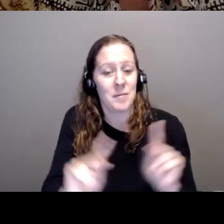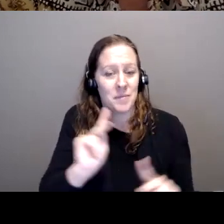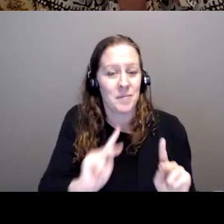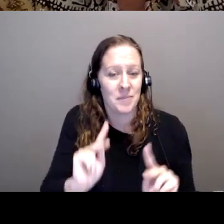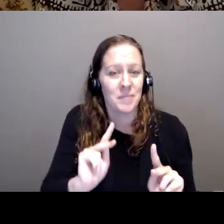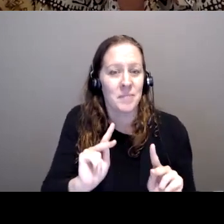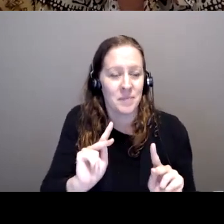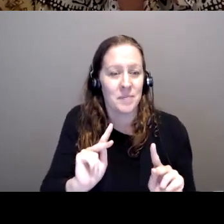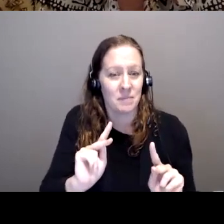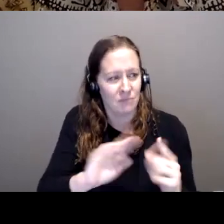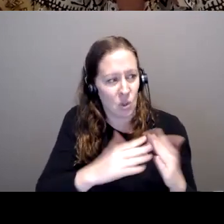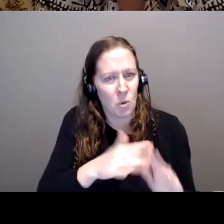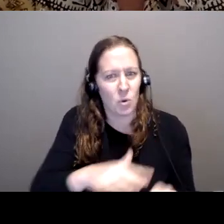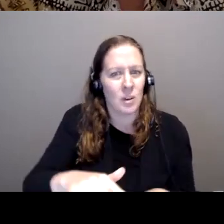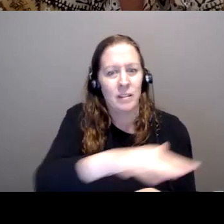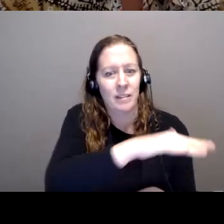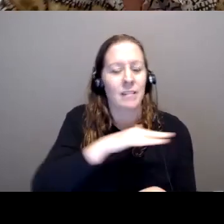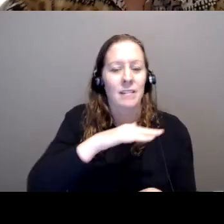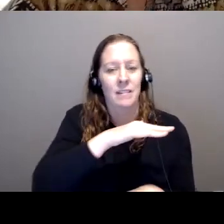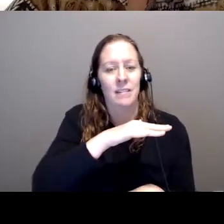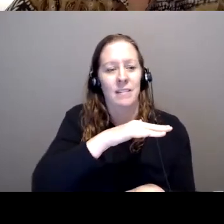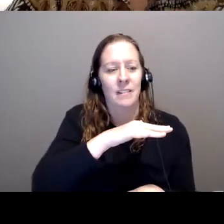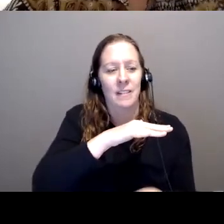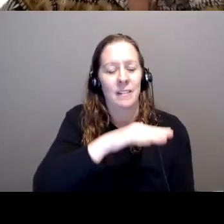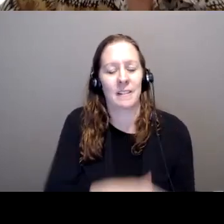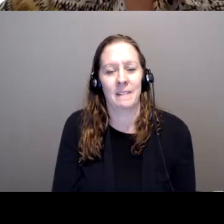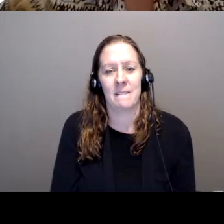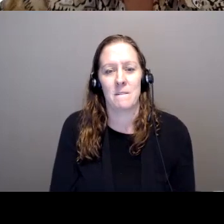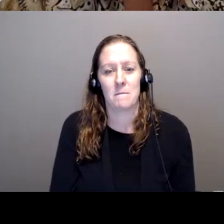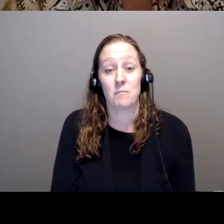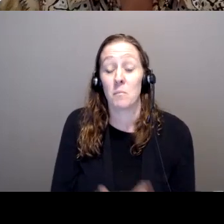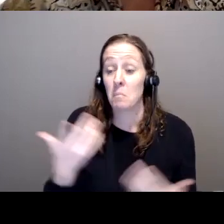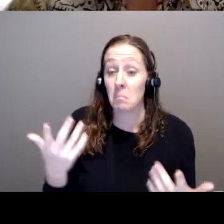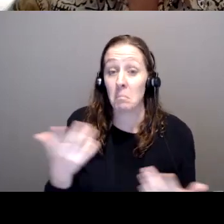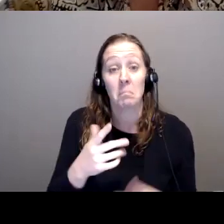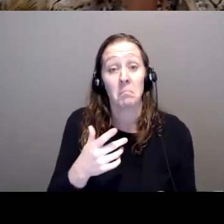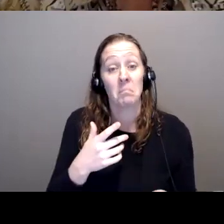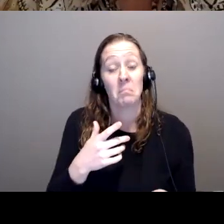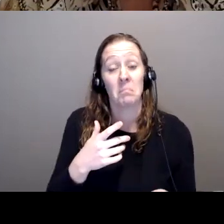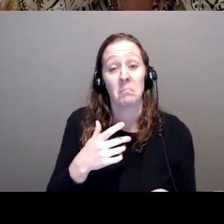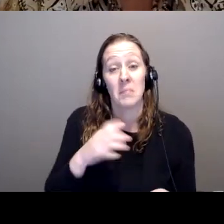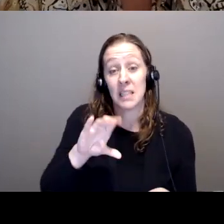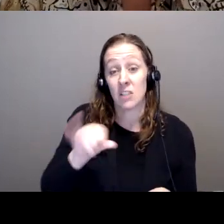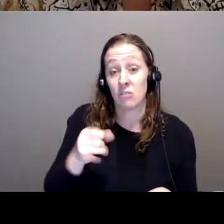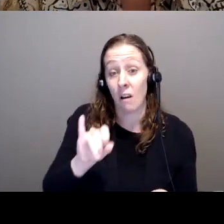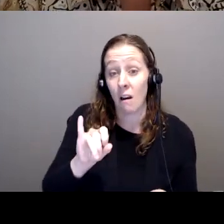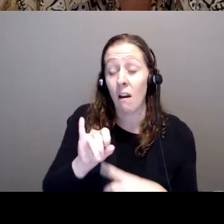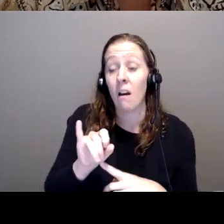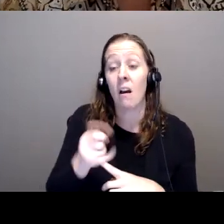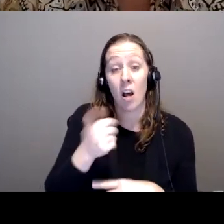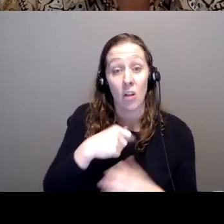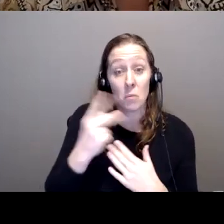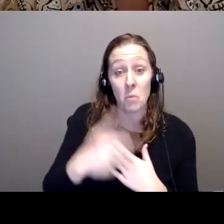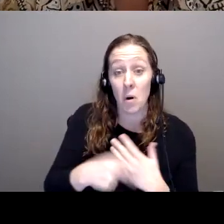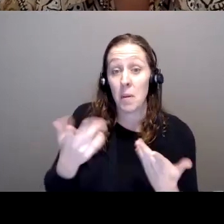we can certainly connect them to other programs within CJI that they may